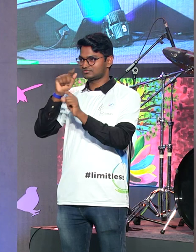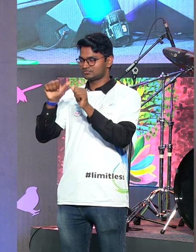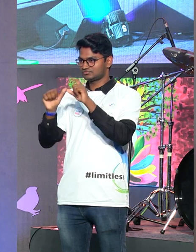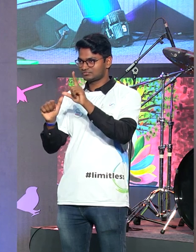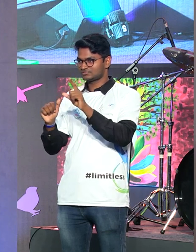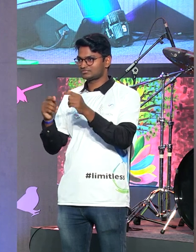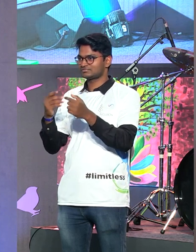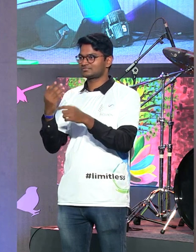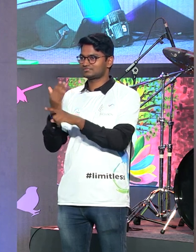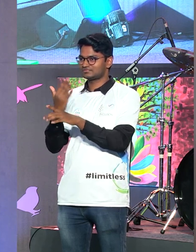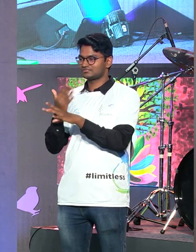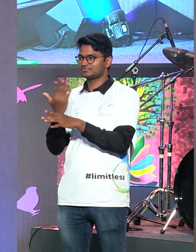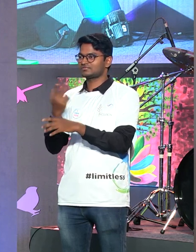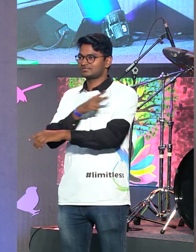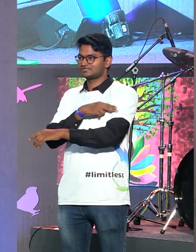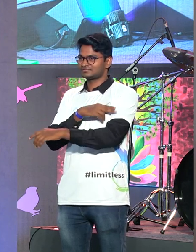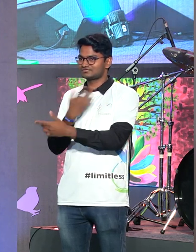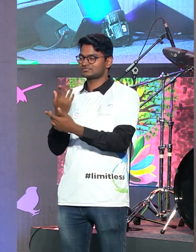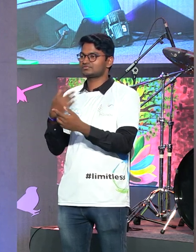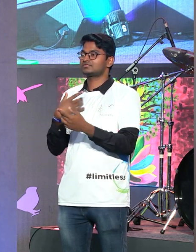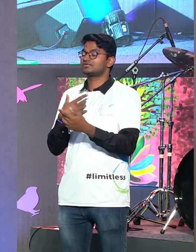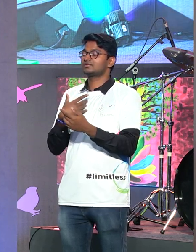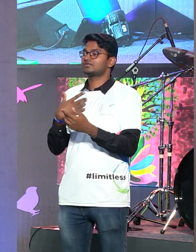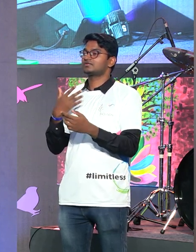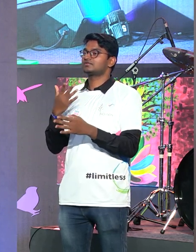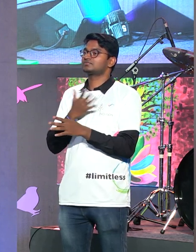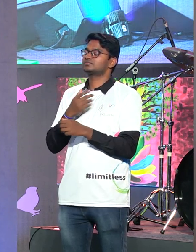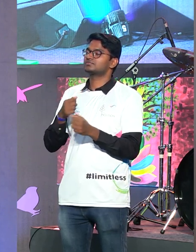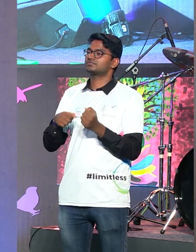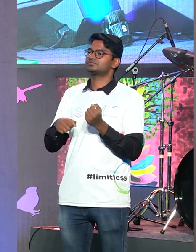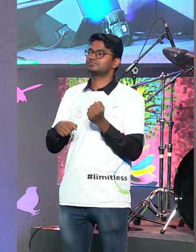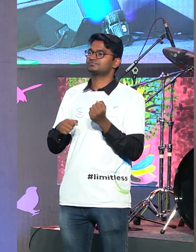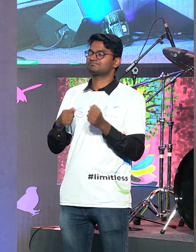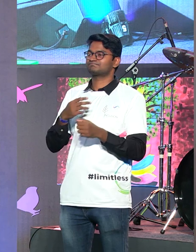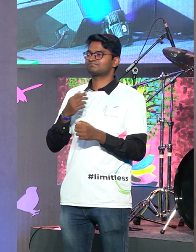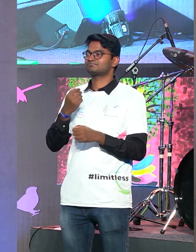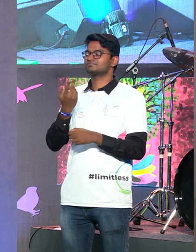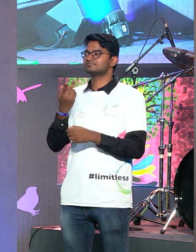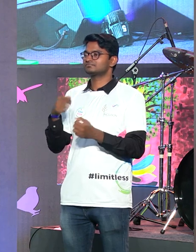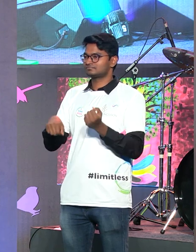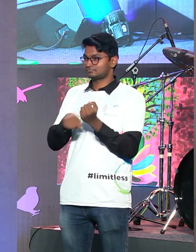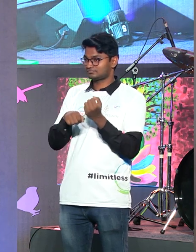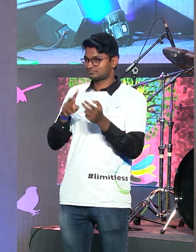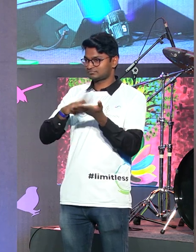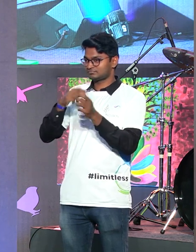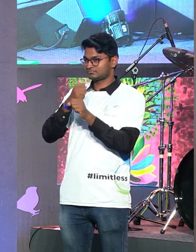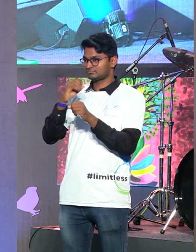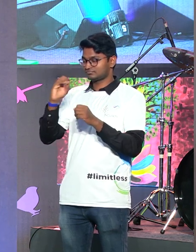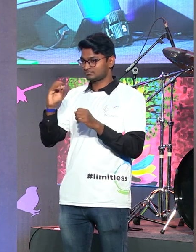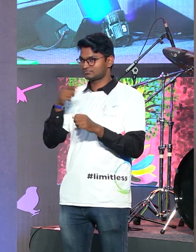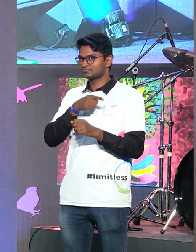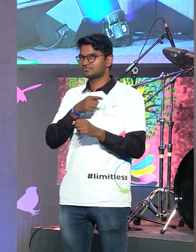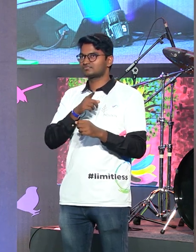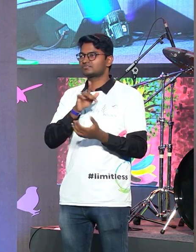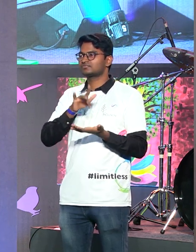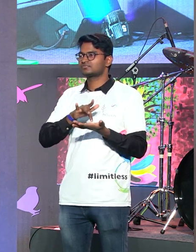in fact, I was part of the core group that started a film festival on disability in Delhi. And we kind of tried to sustain it. I don't know where it is now,